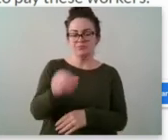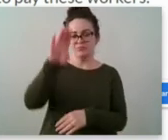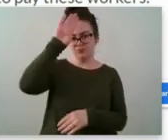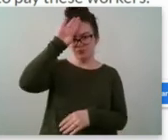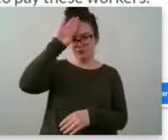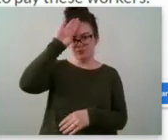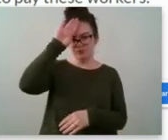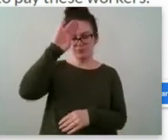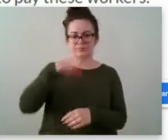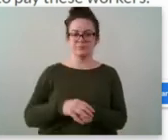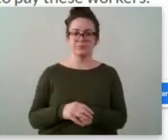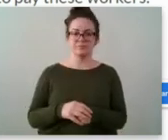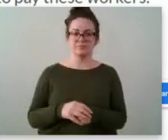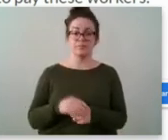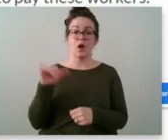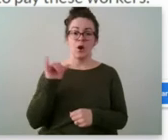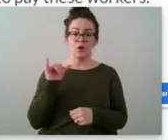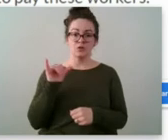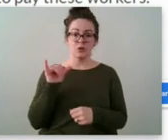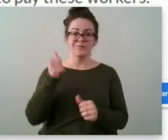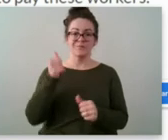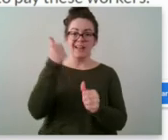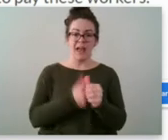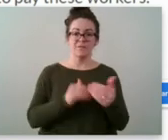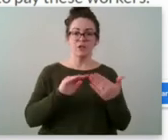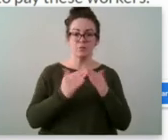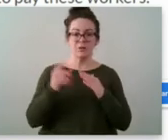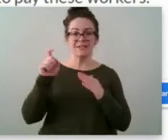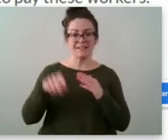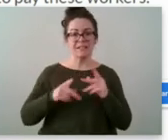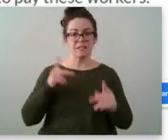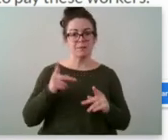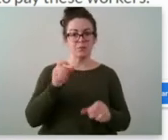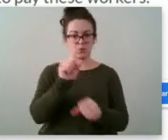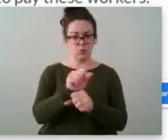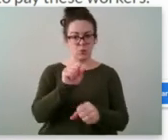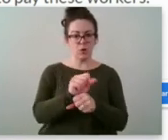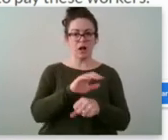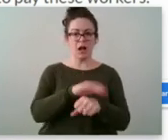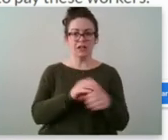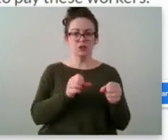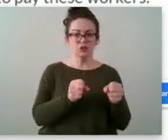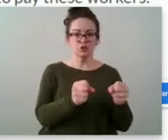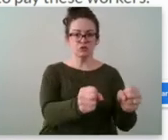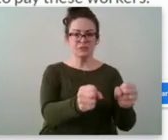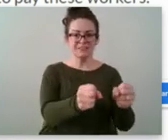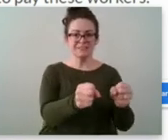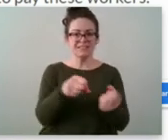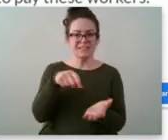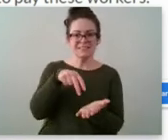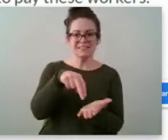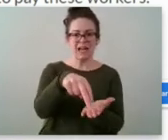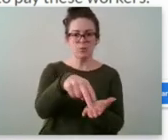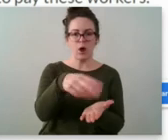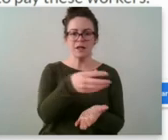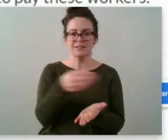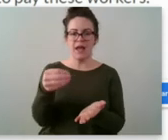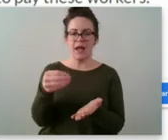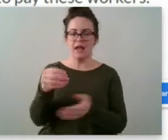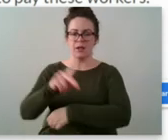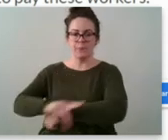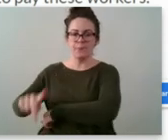department. Also, every community needs people to work on its streets, sidewalks, and parks. So leaders